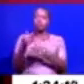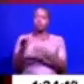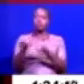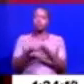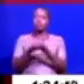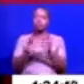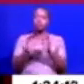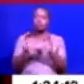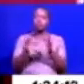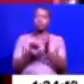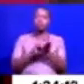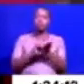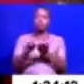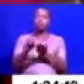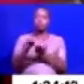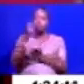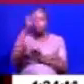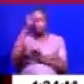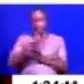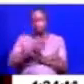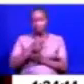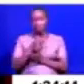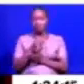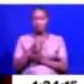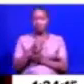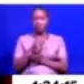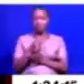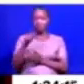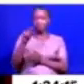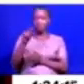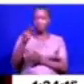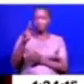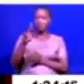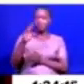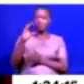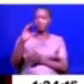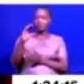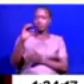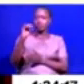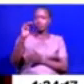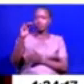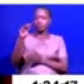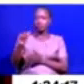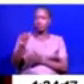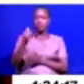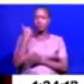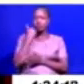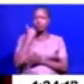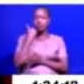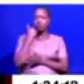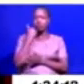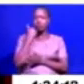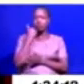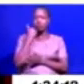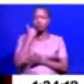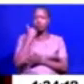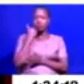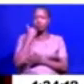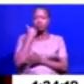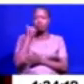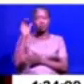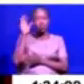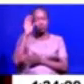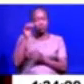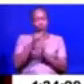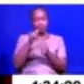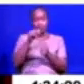bid to eliminate blindness caused by trachoma. Trachoma ni ugonjwa unaoangaliwa na unazingatiwa sana